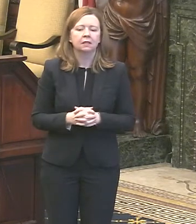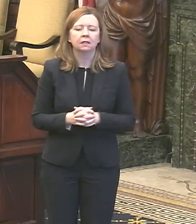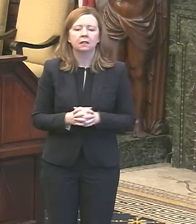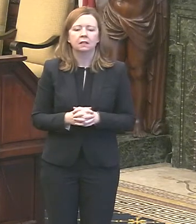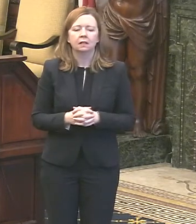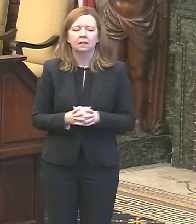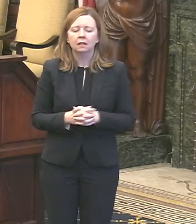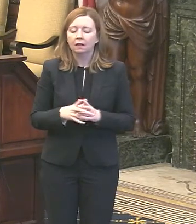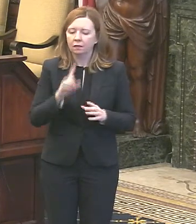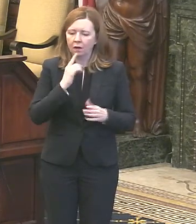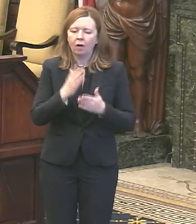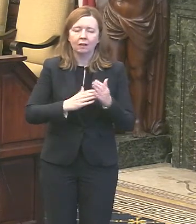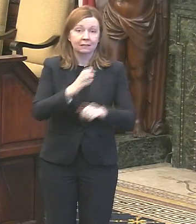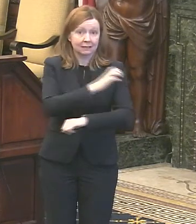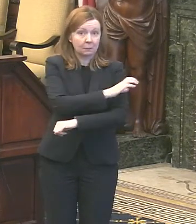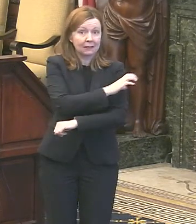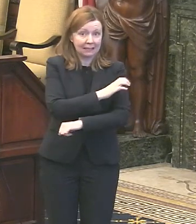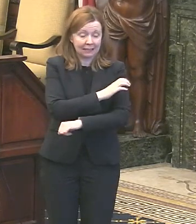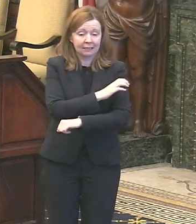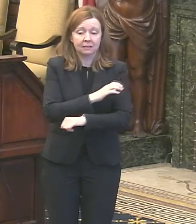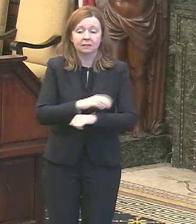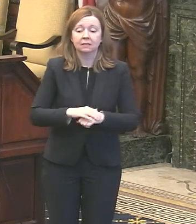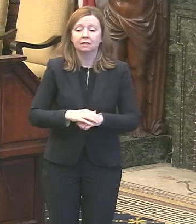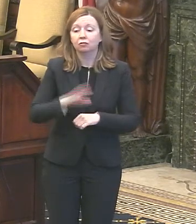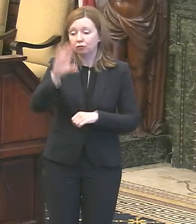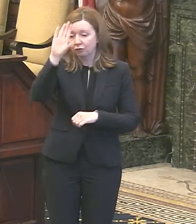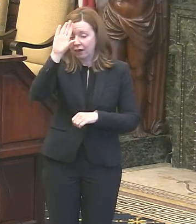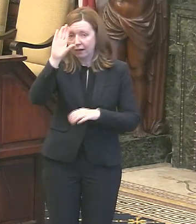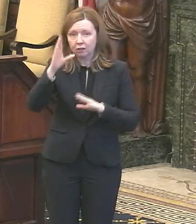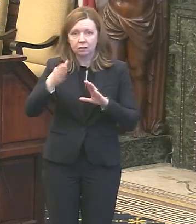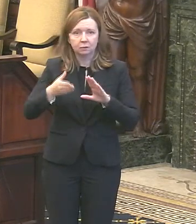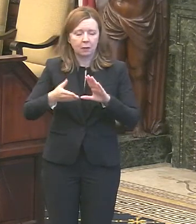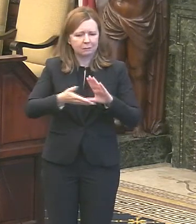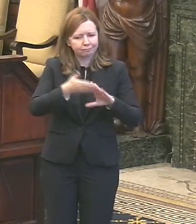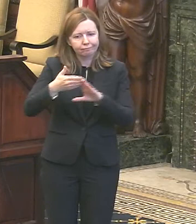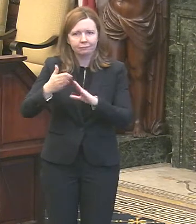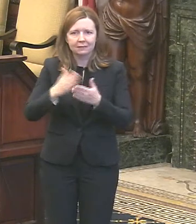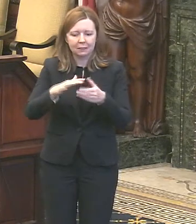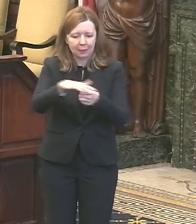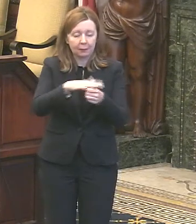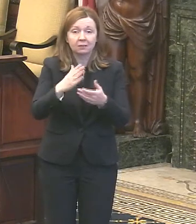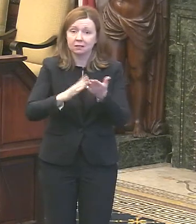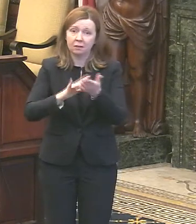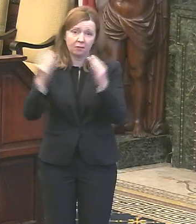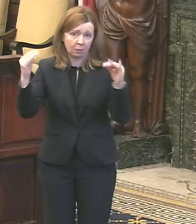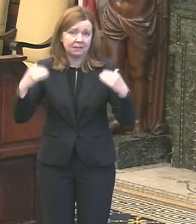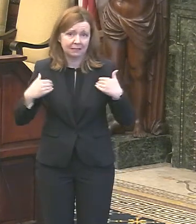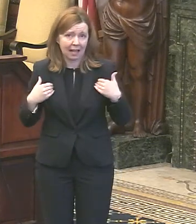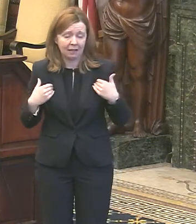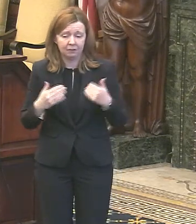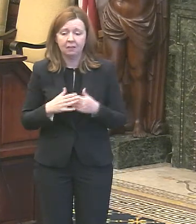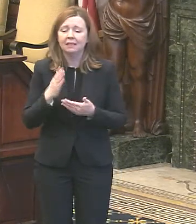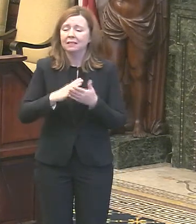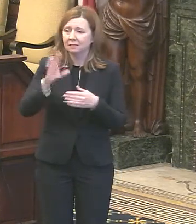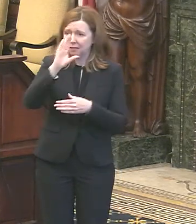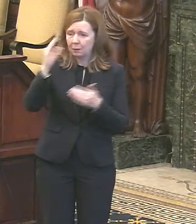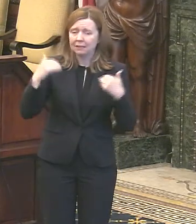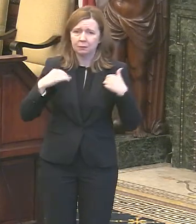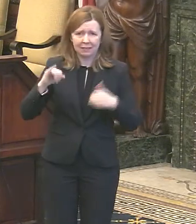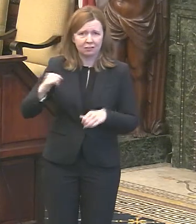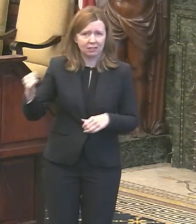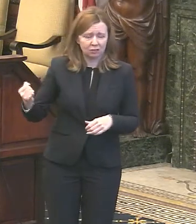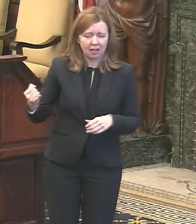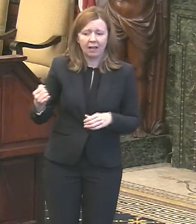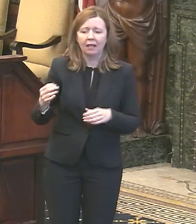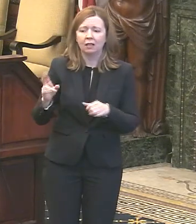There are the clinics, as I said, that the fire department is running in neighborhoods. Some pharmacies have it. Some hospitals are